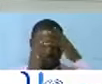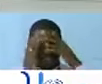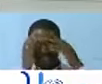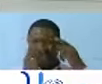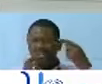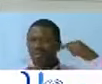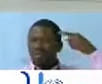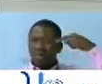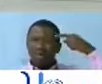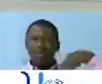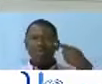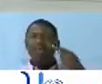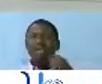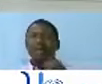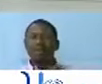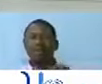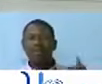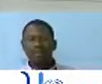Gambians.